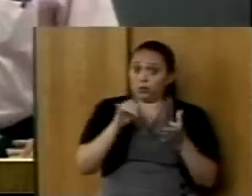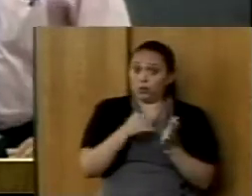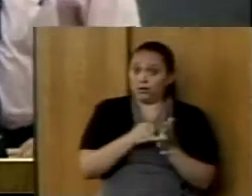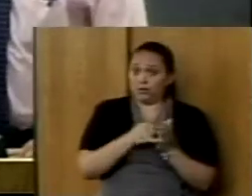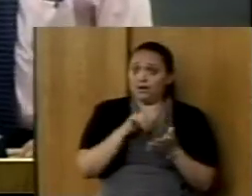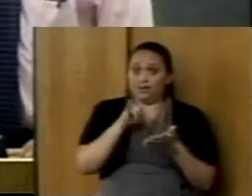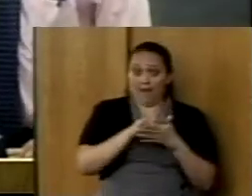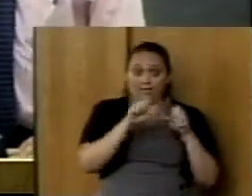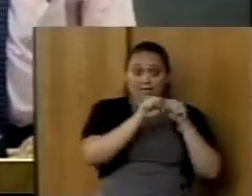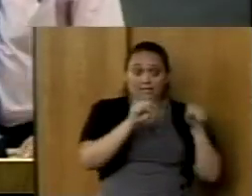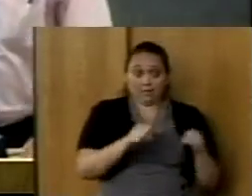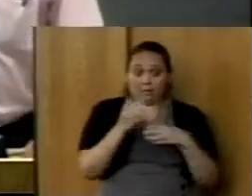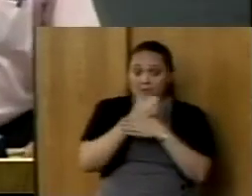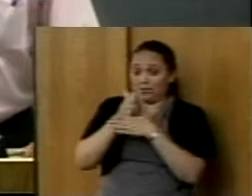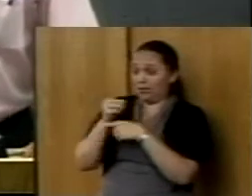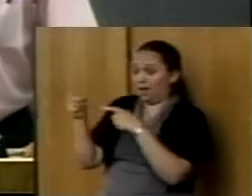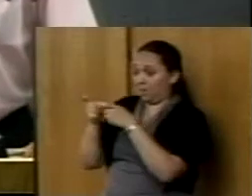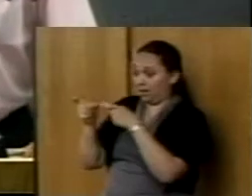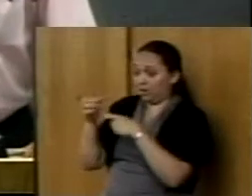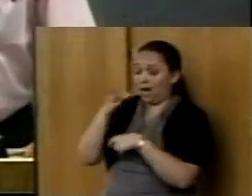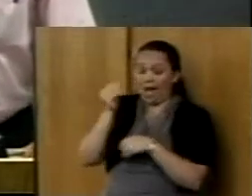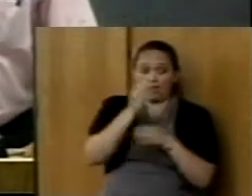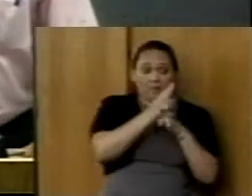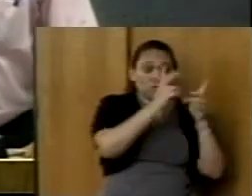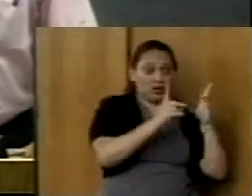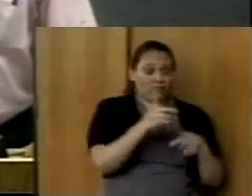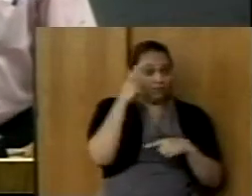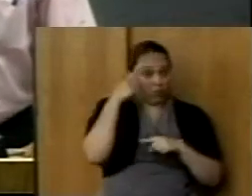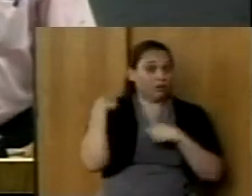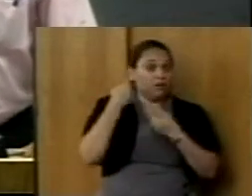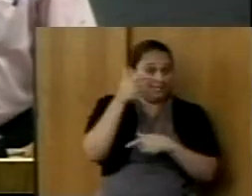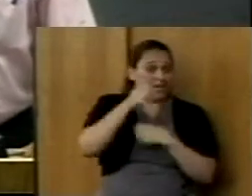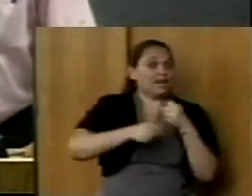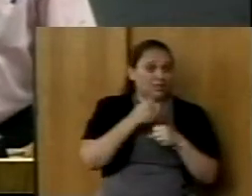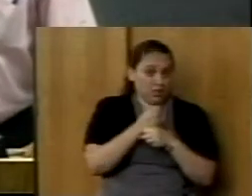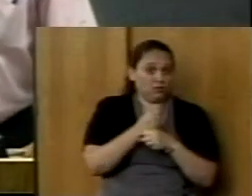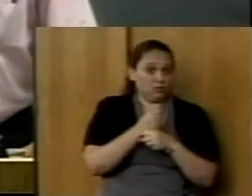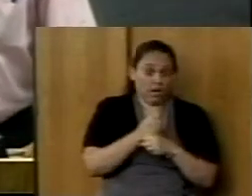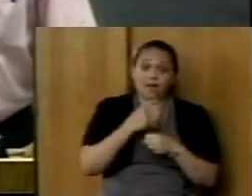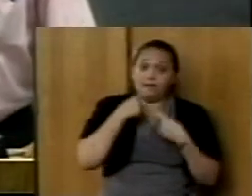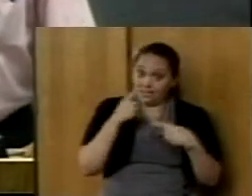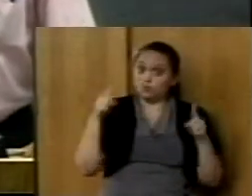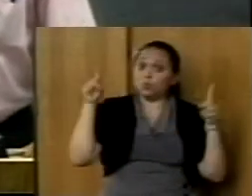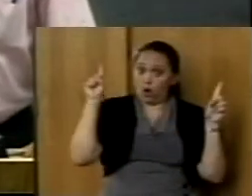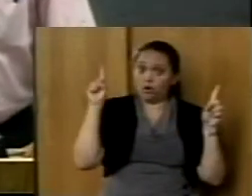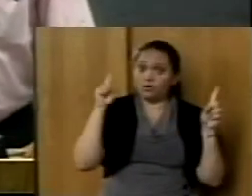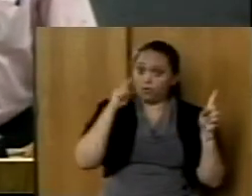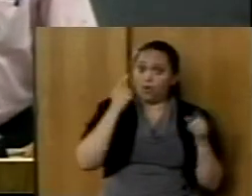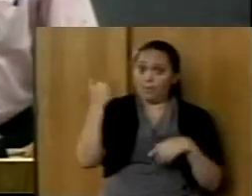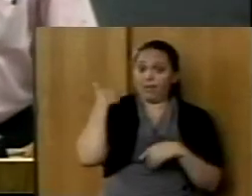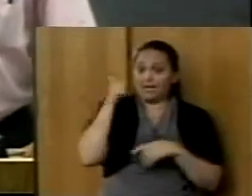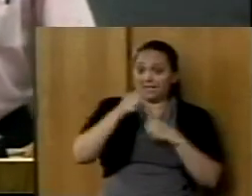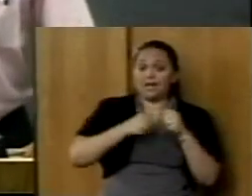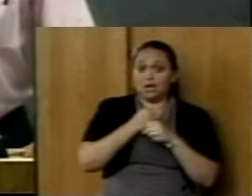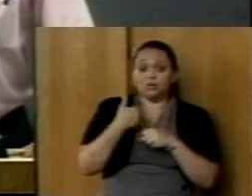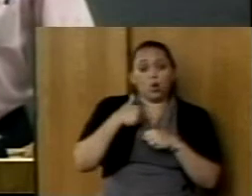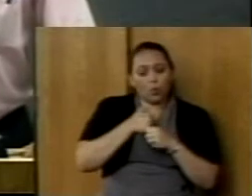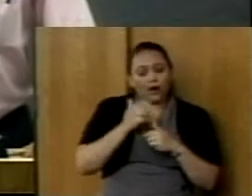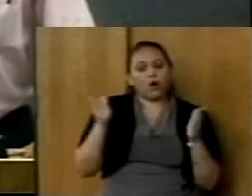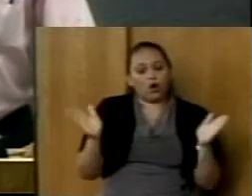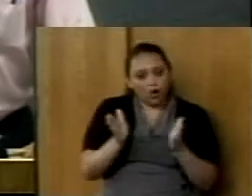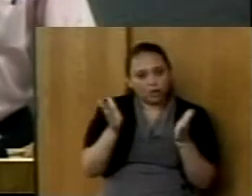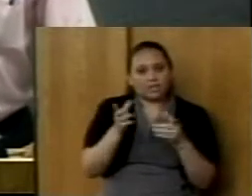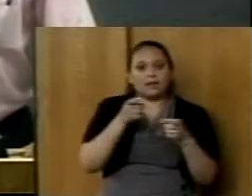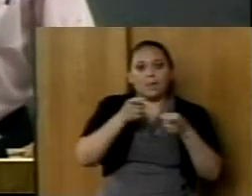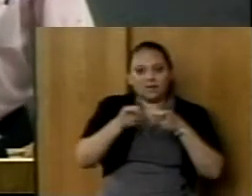the administration and the bus drivers for about 10 years. It has worked for the past 10 years, and we are urging